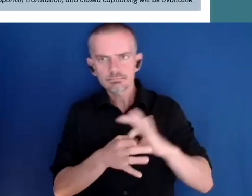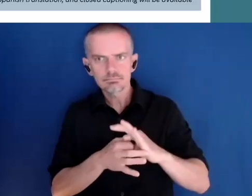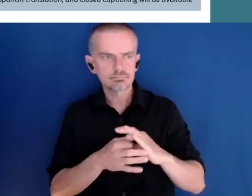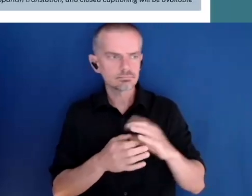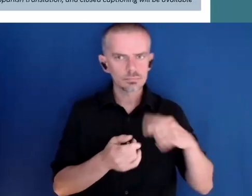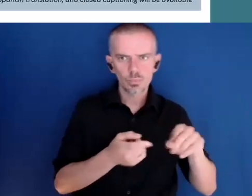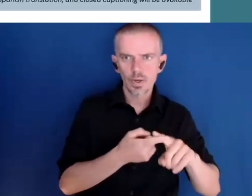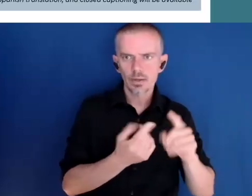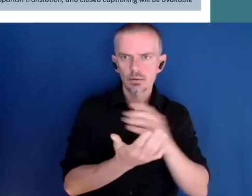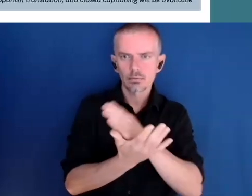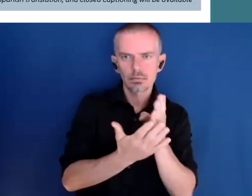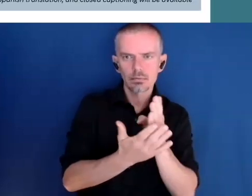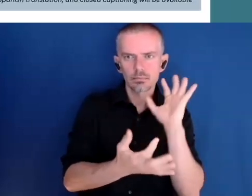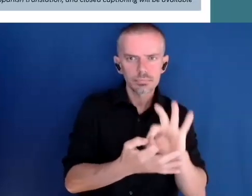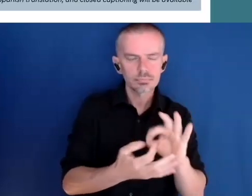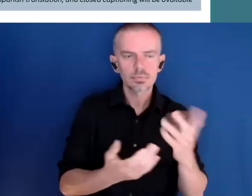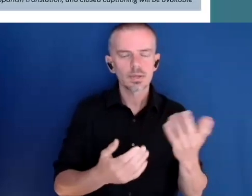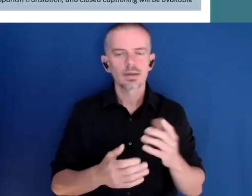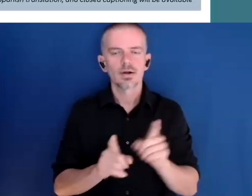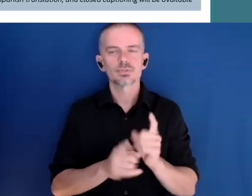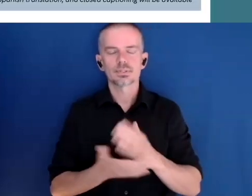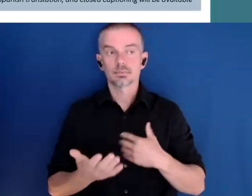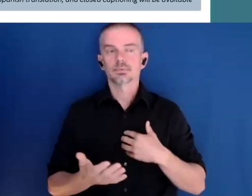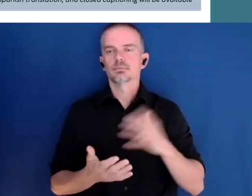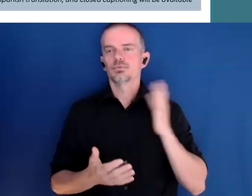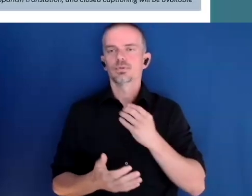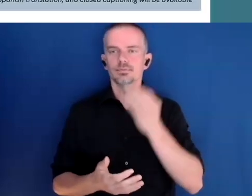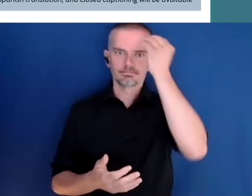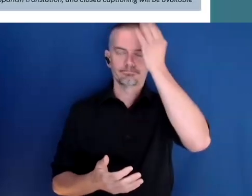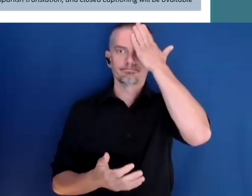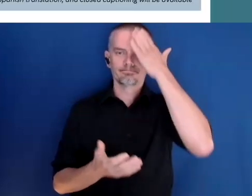our panelists share from their extensive experience with these tools.